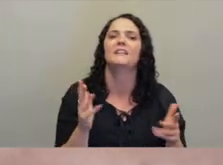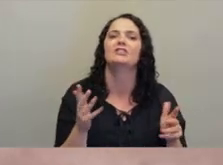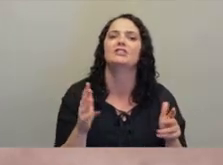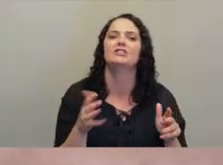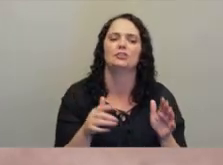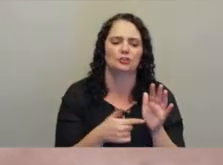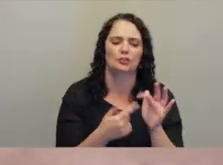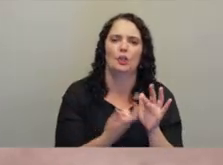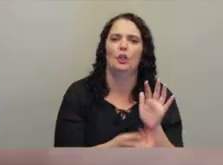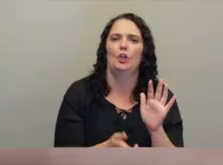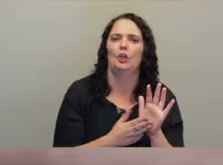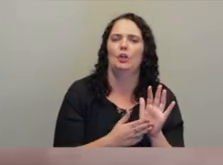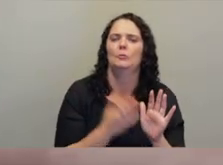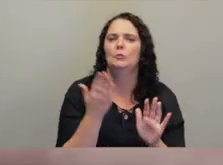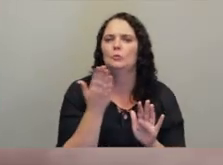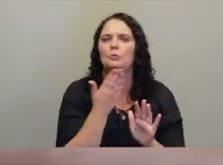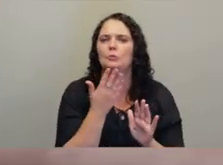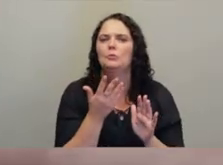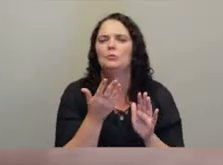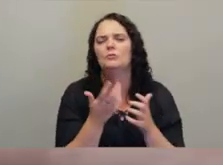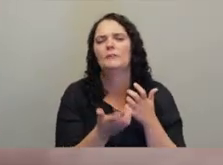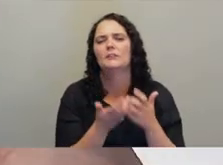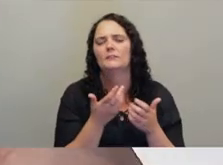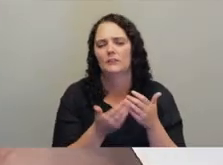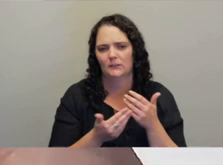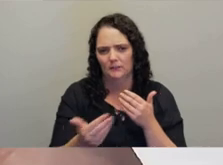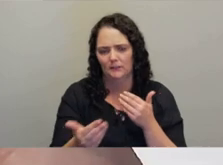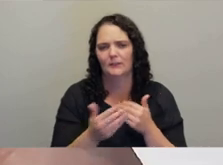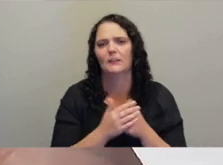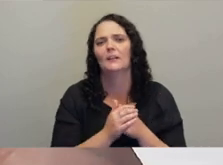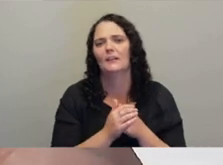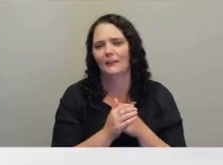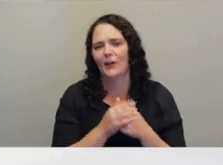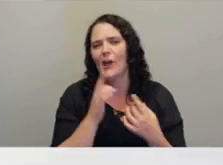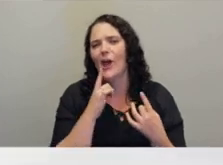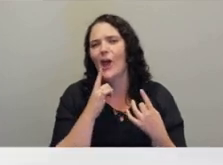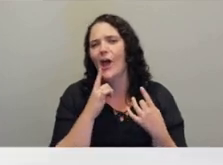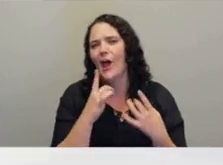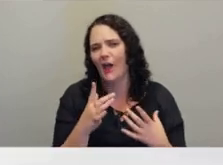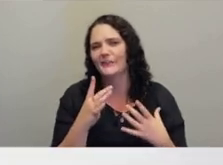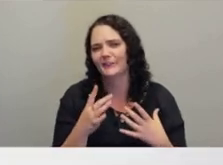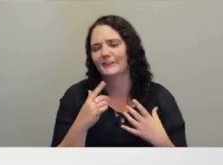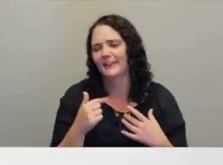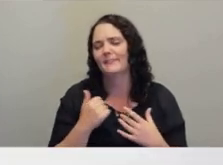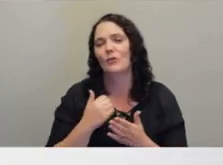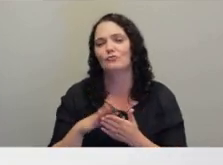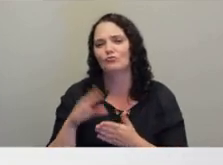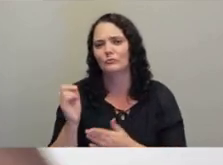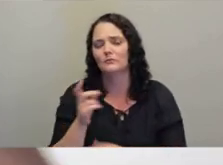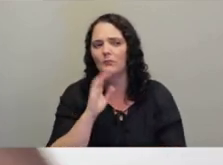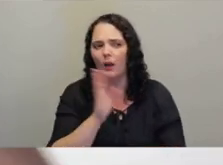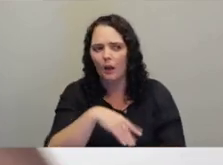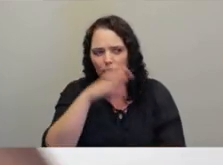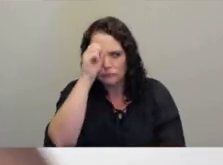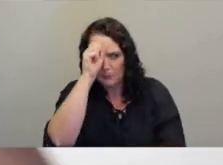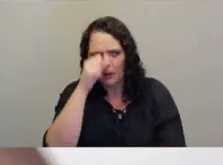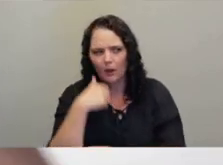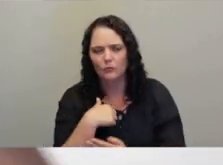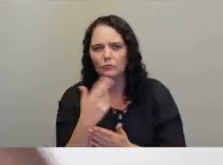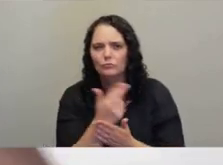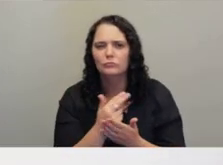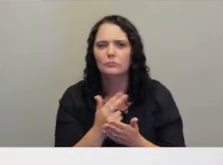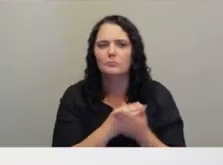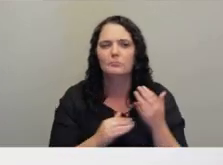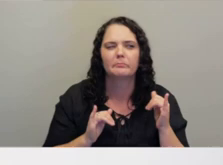entire semester with me, I'll have students will come back and say the bad drawing they did on the first day of class was their favorite drawing they did of the